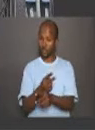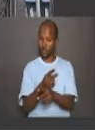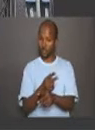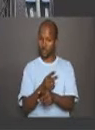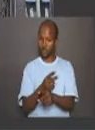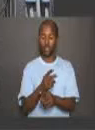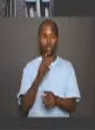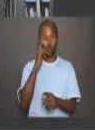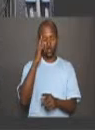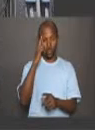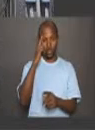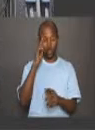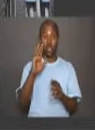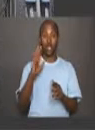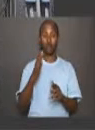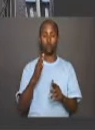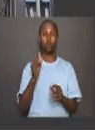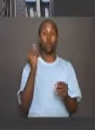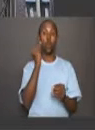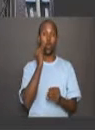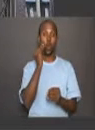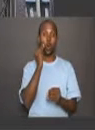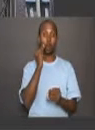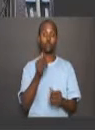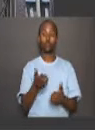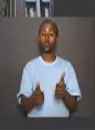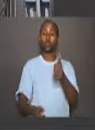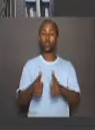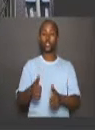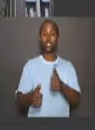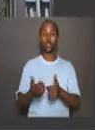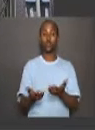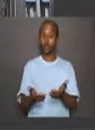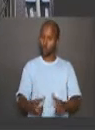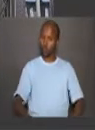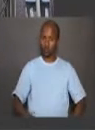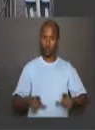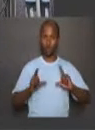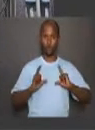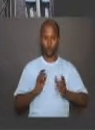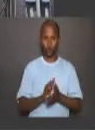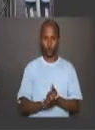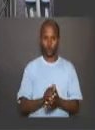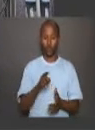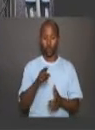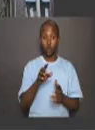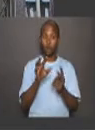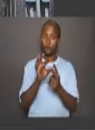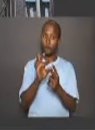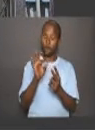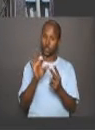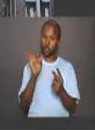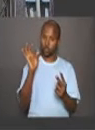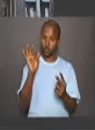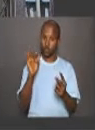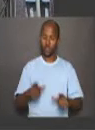the kind of home in which you would like to live. You might choose